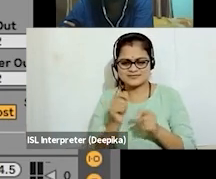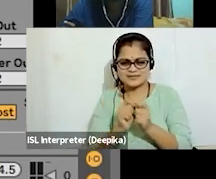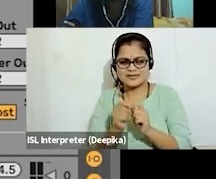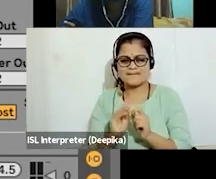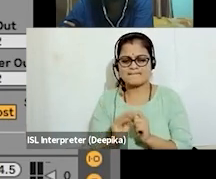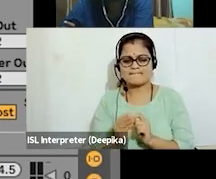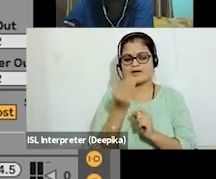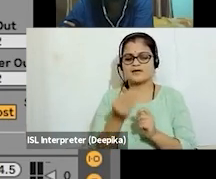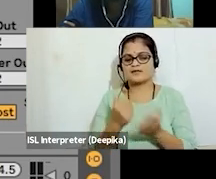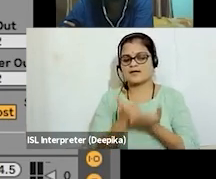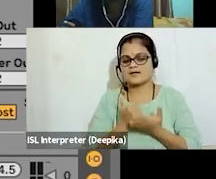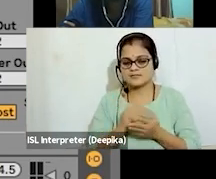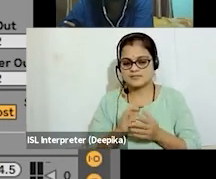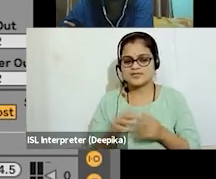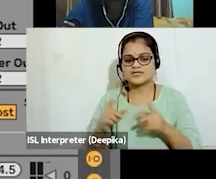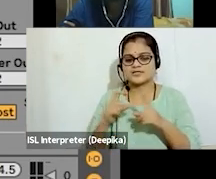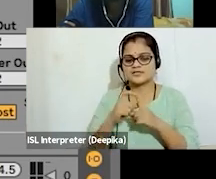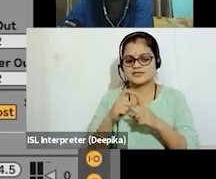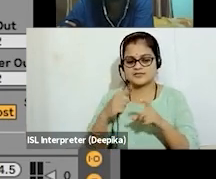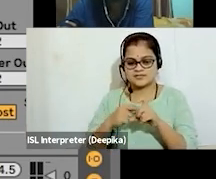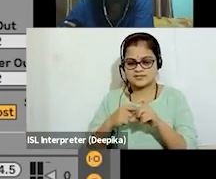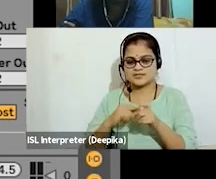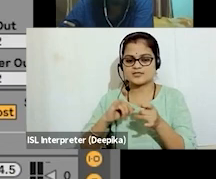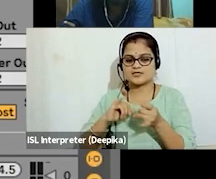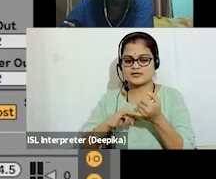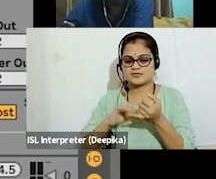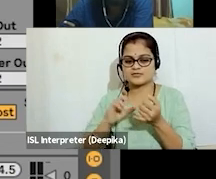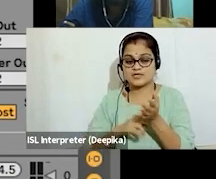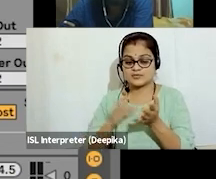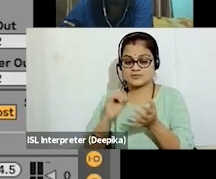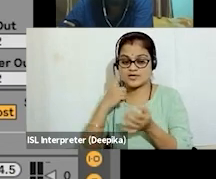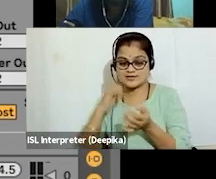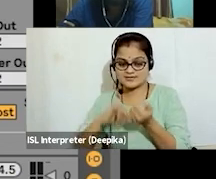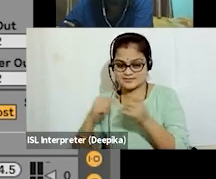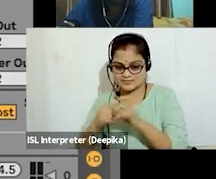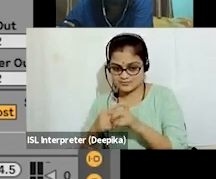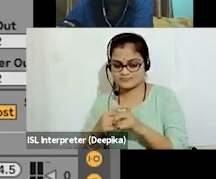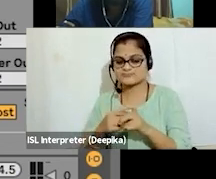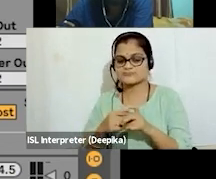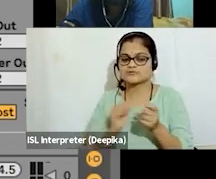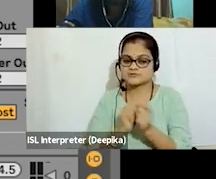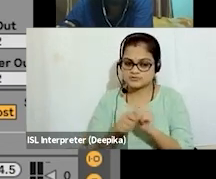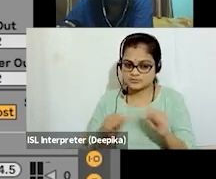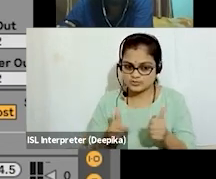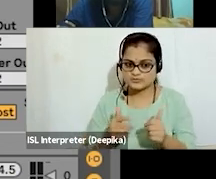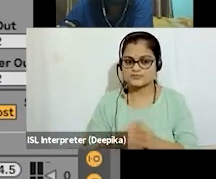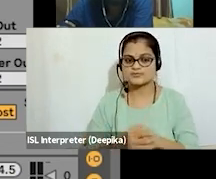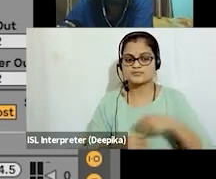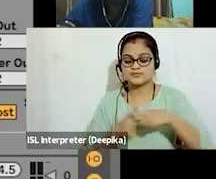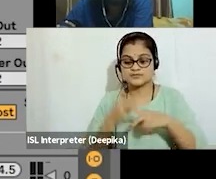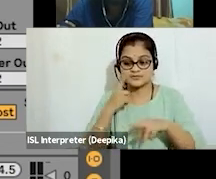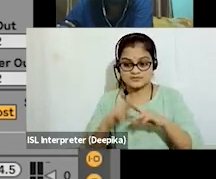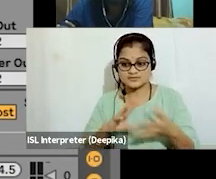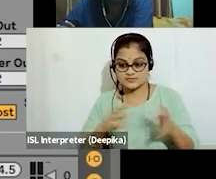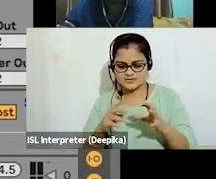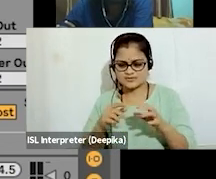So there's a denoise happening. There's clicks again whenever the key has to move within the machine. You get this